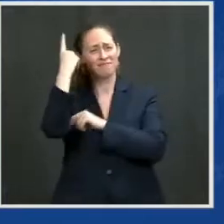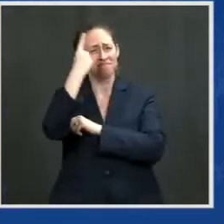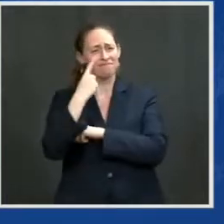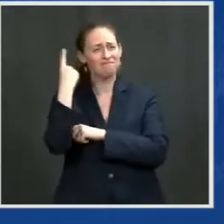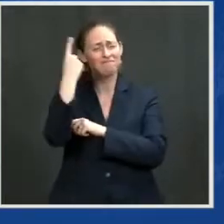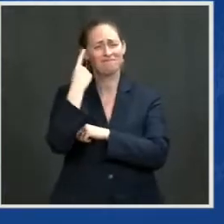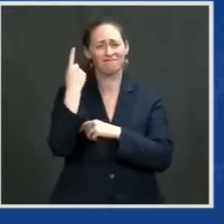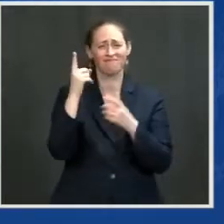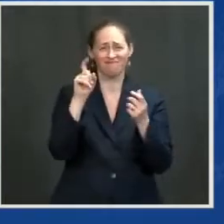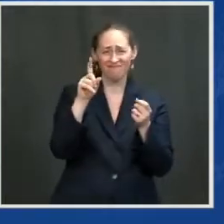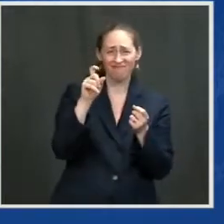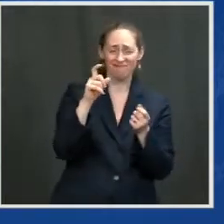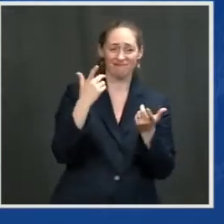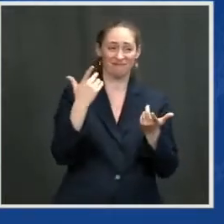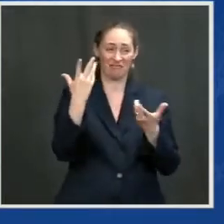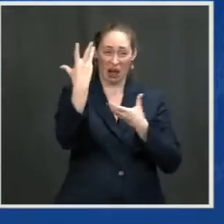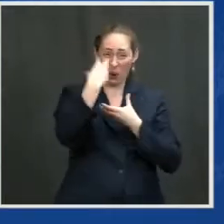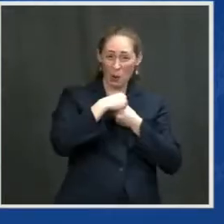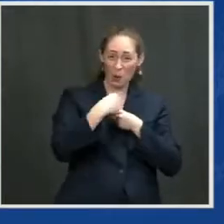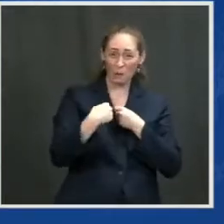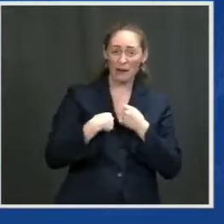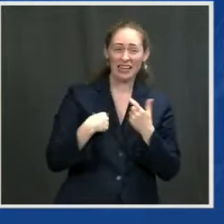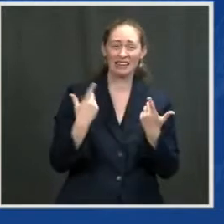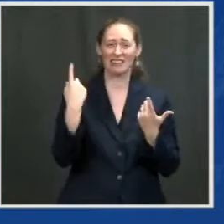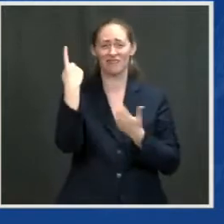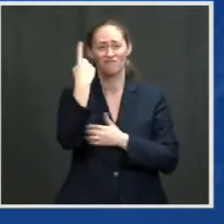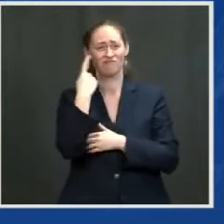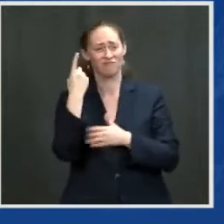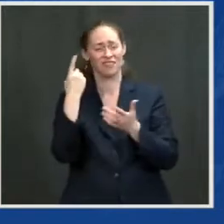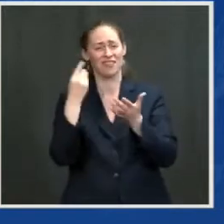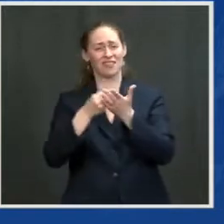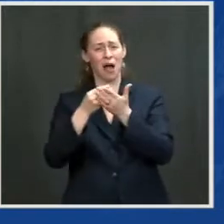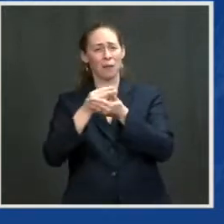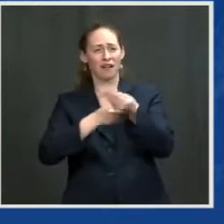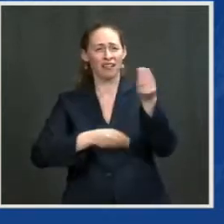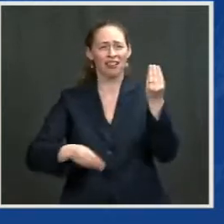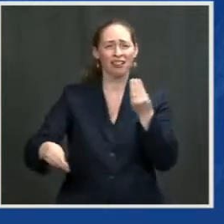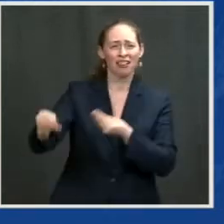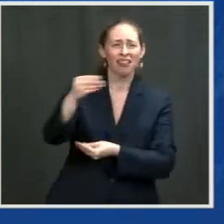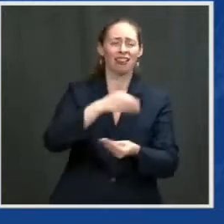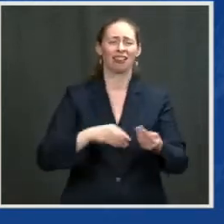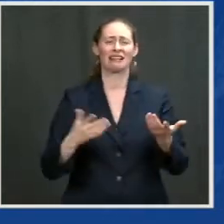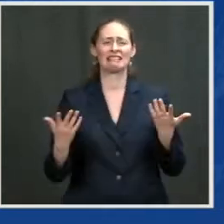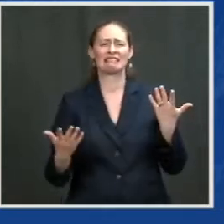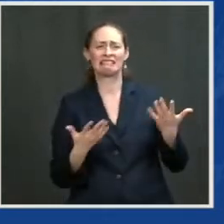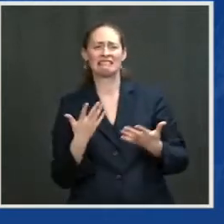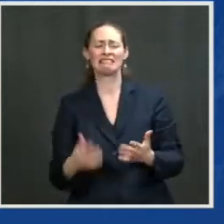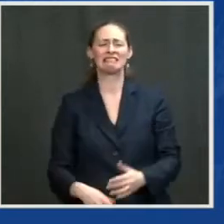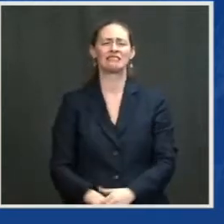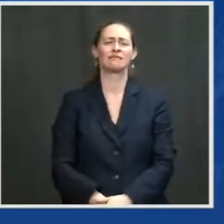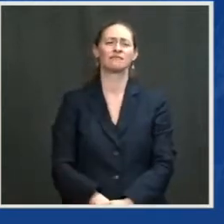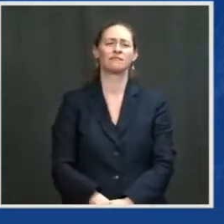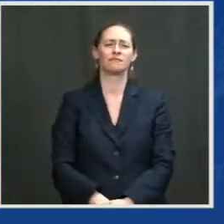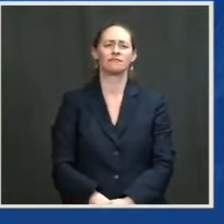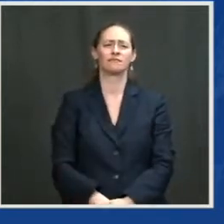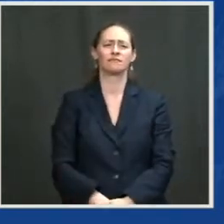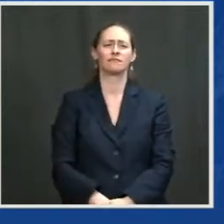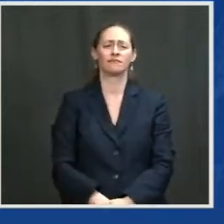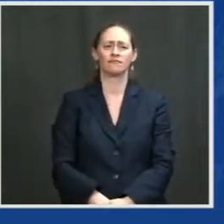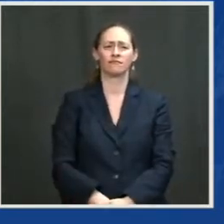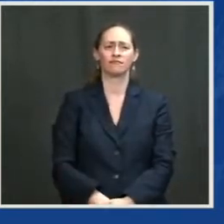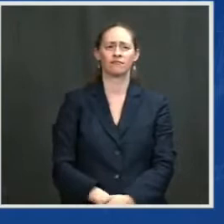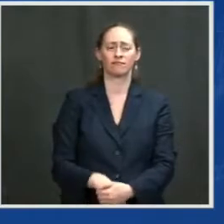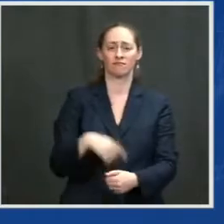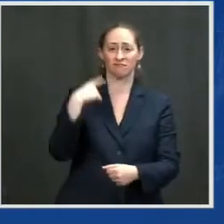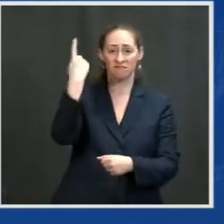economy is moving so rapidly, everything's changing, and you're wondering whether what you did before is going to be available to be done in the future. Well, let me tell you something.